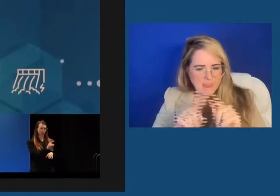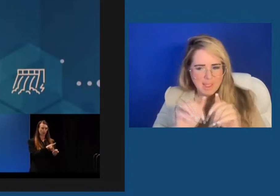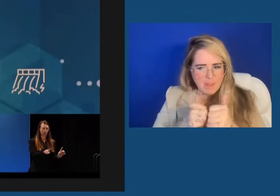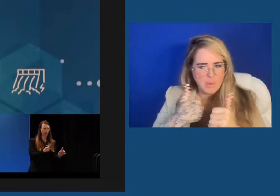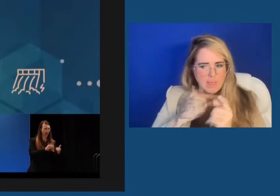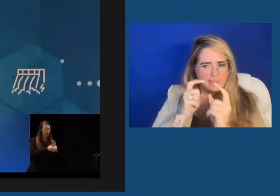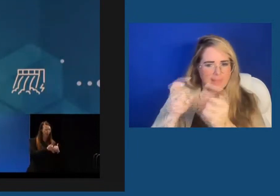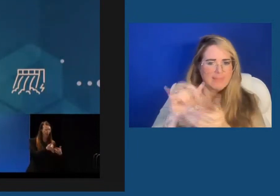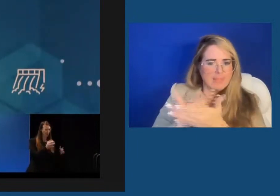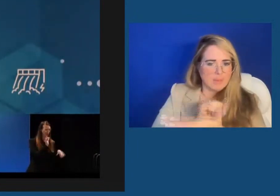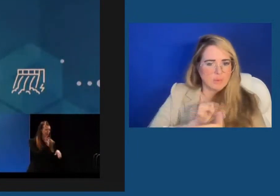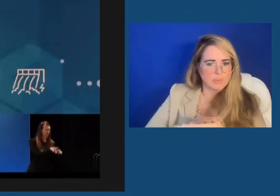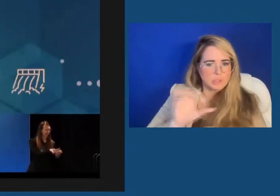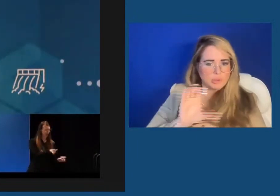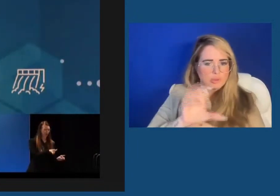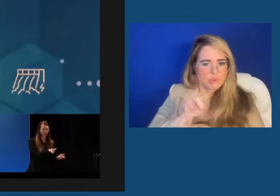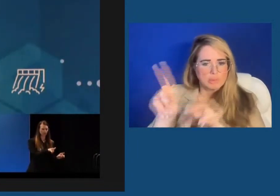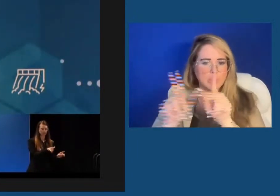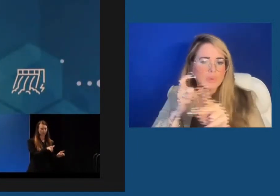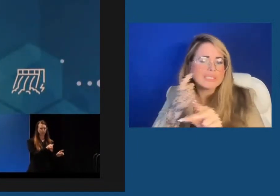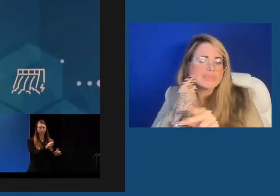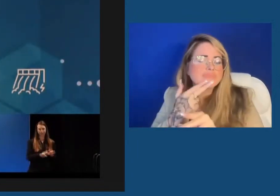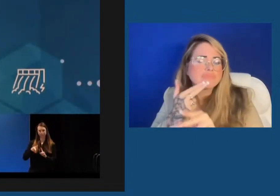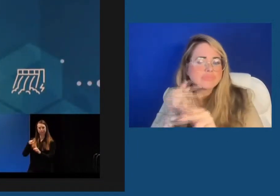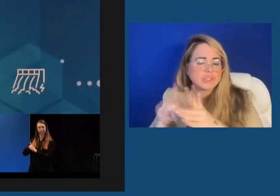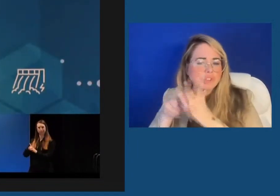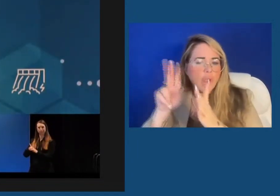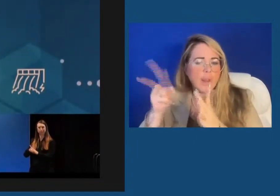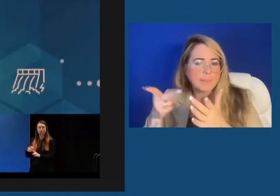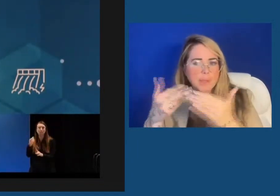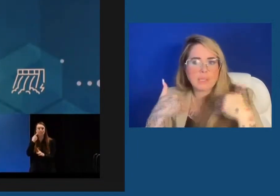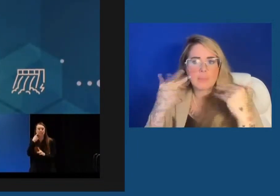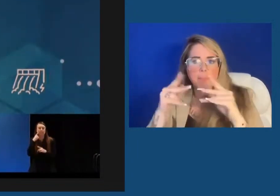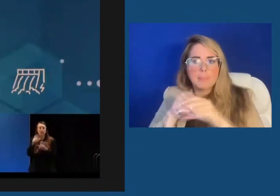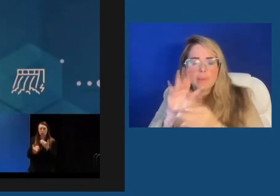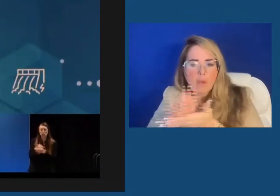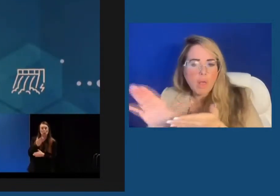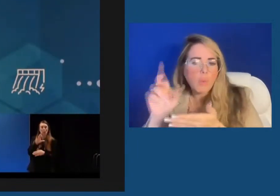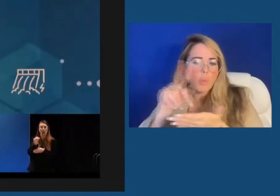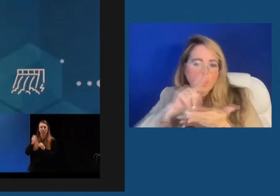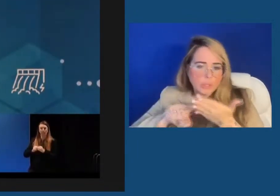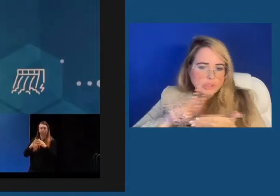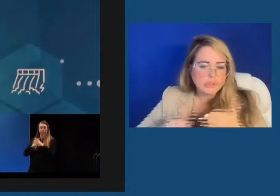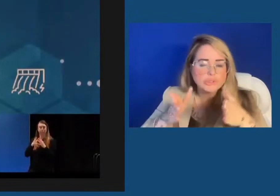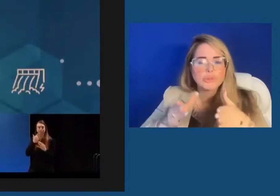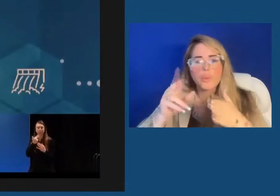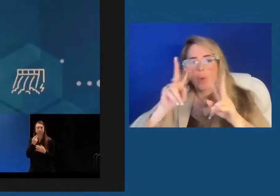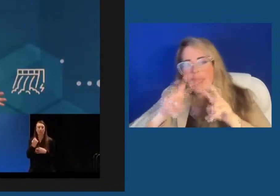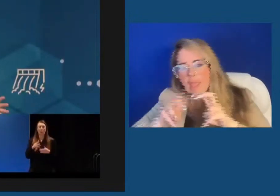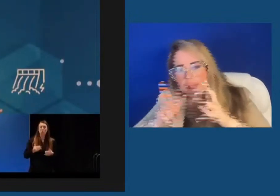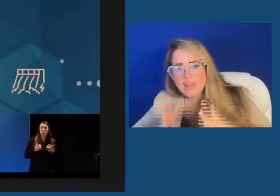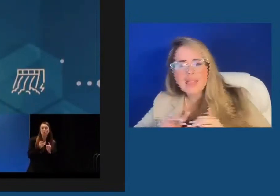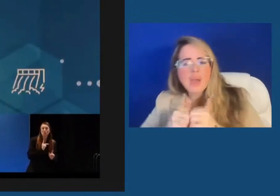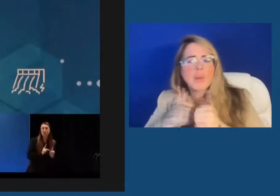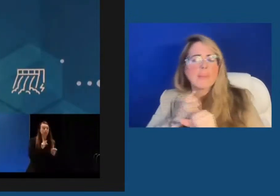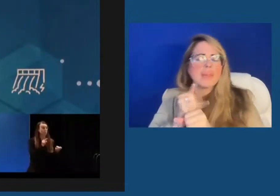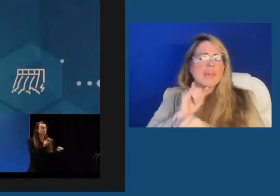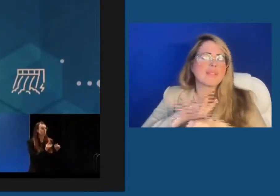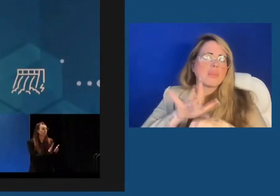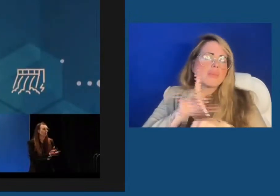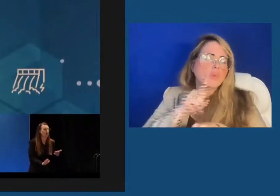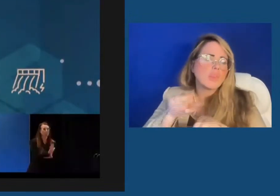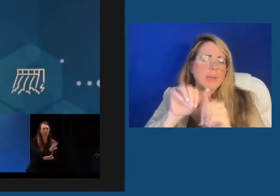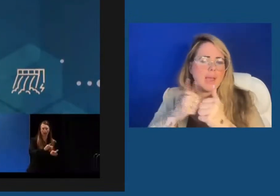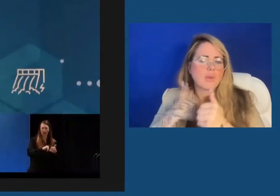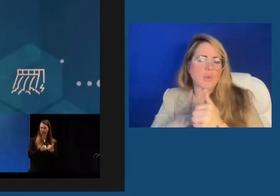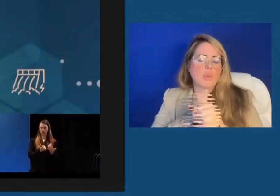of people that are just startups or young people in college or researchers or analysts? How do I make that available to them? How do we